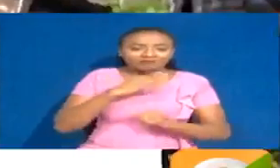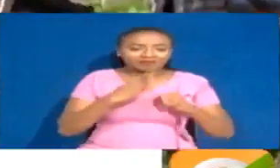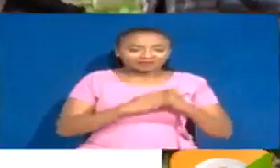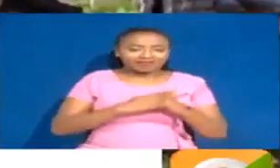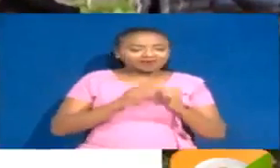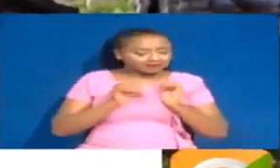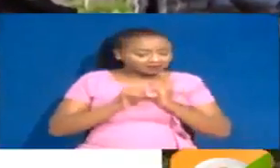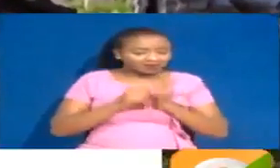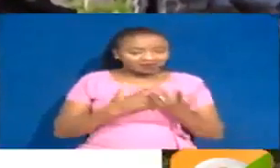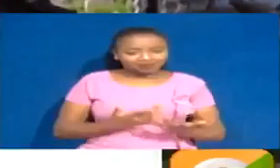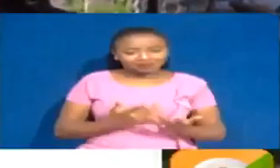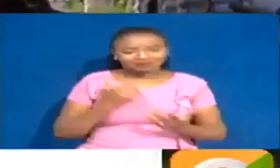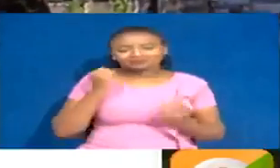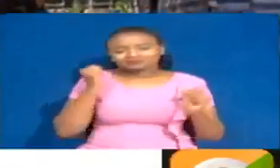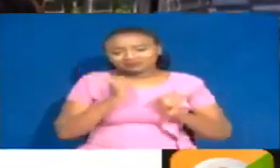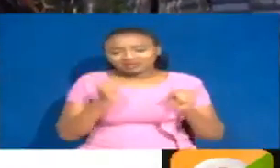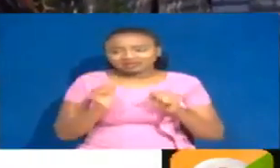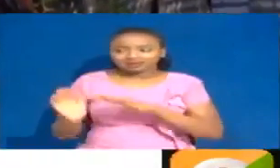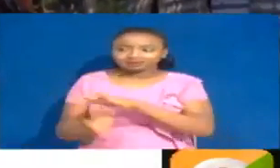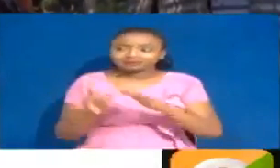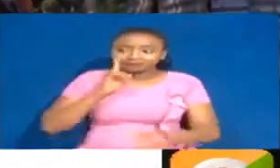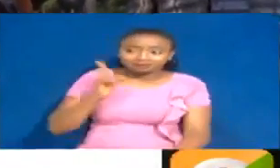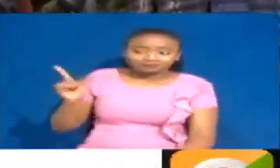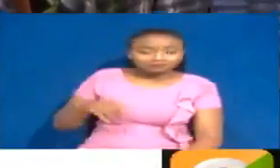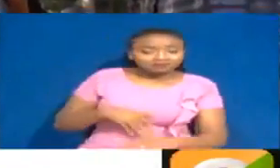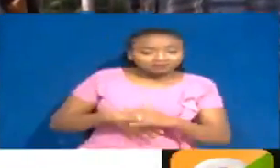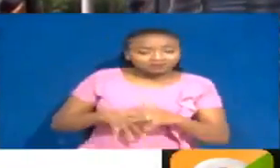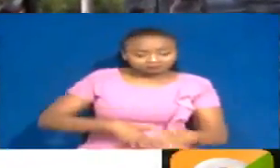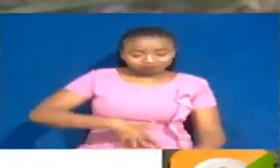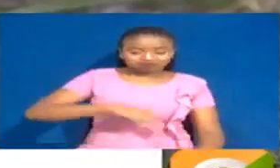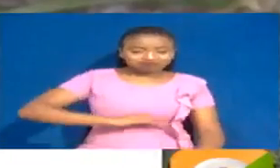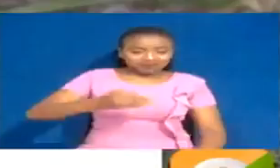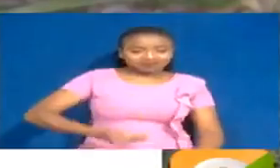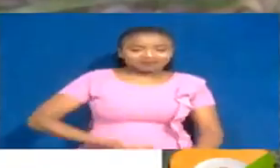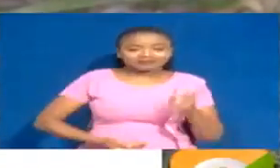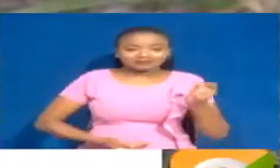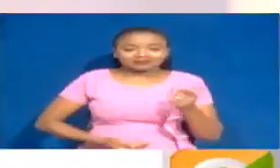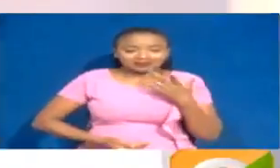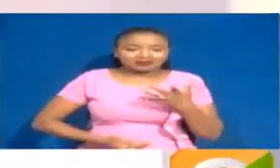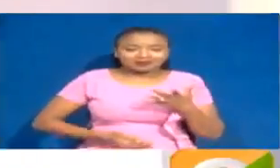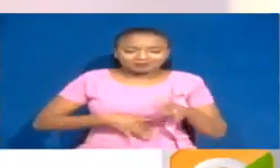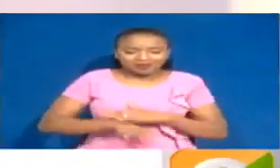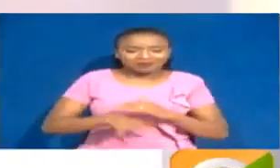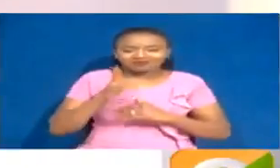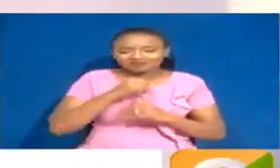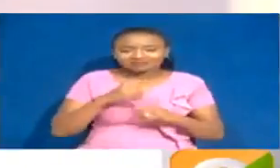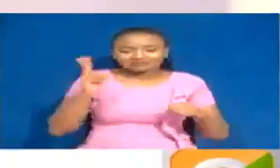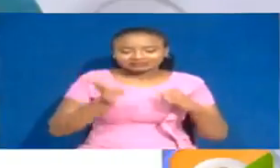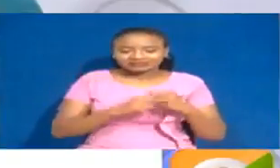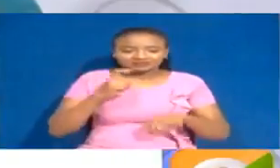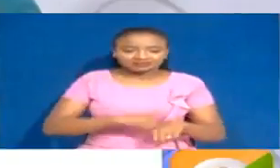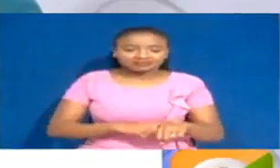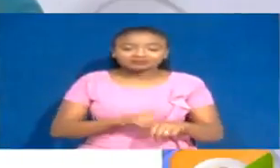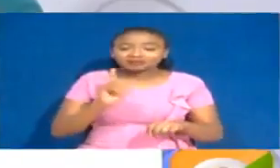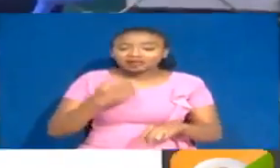malaria. Mary Adhiambo is pregnant for the seventh time. She has had miscarriages twice in her motherhood journey